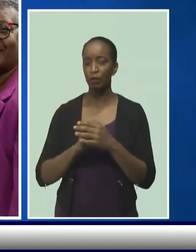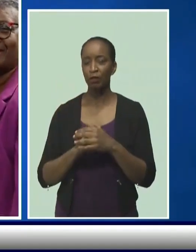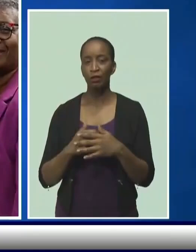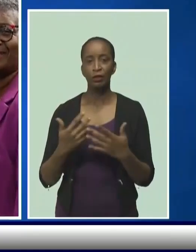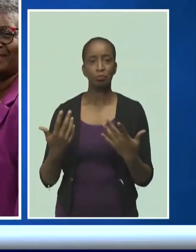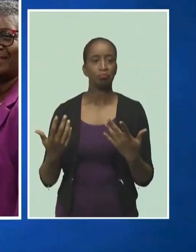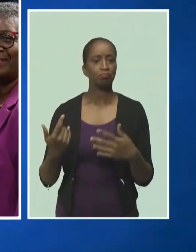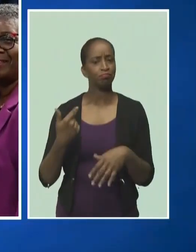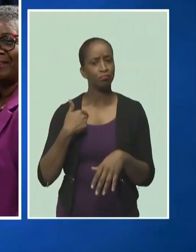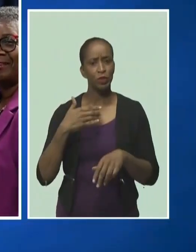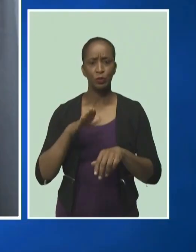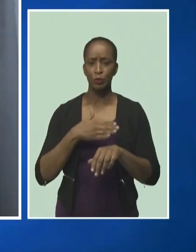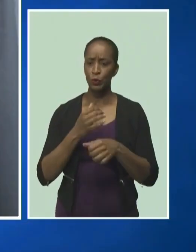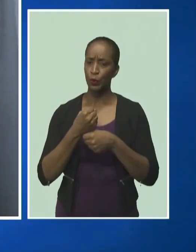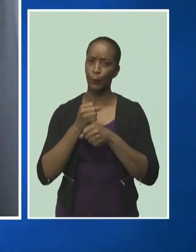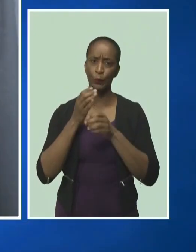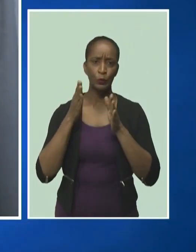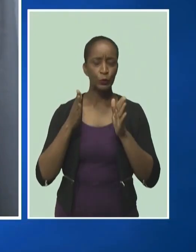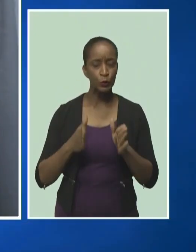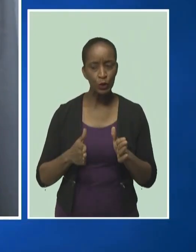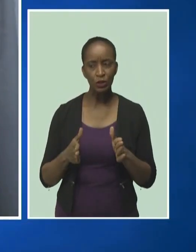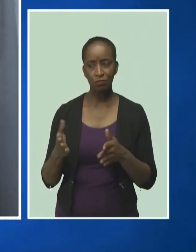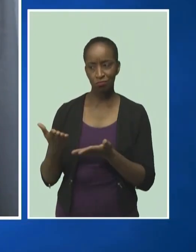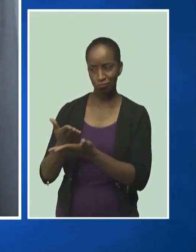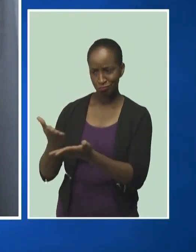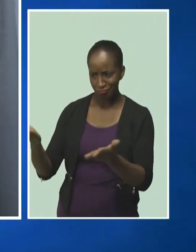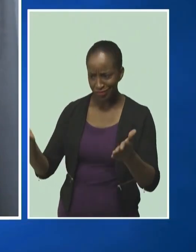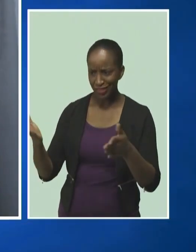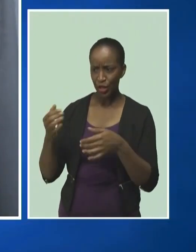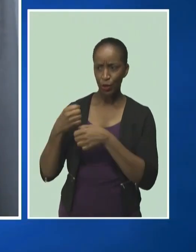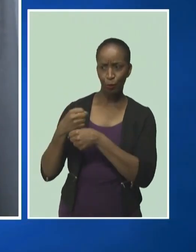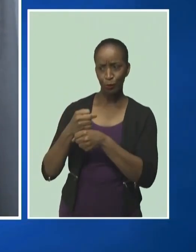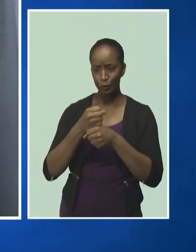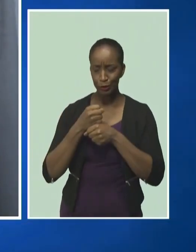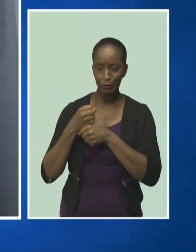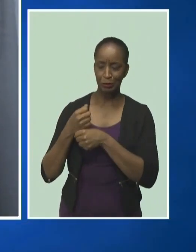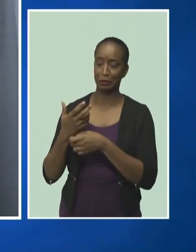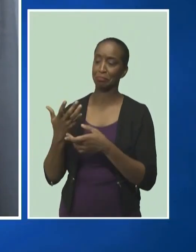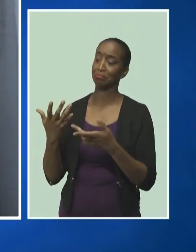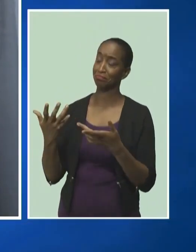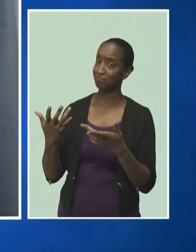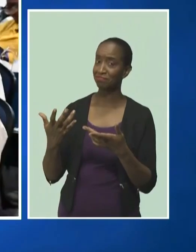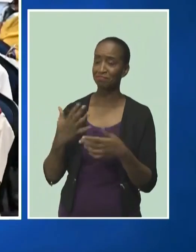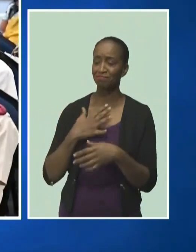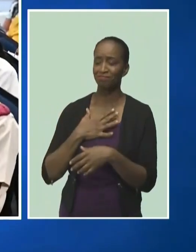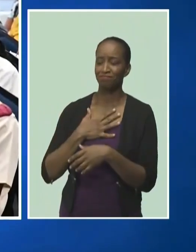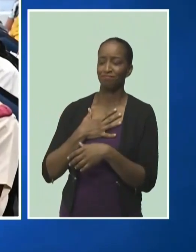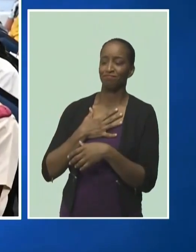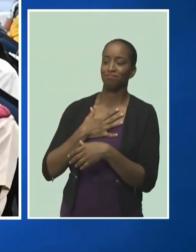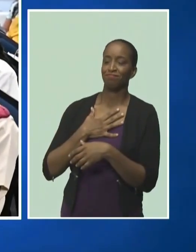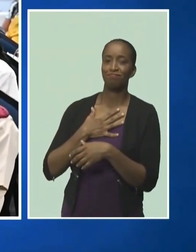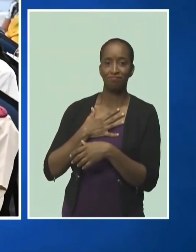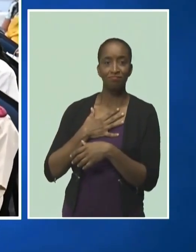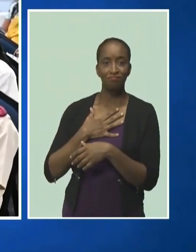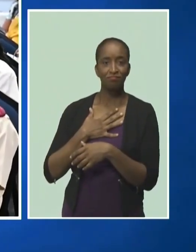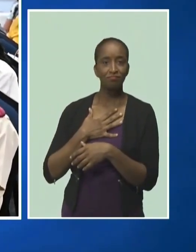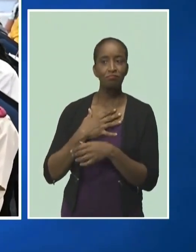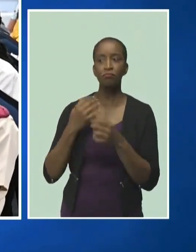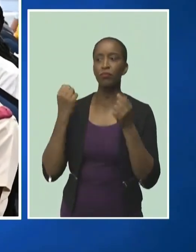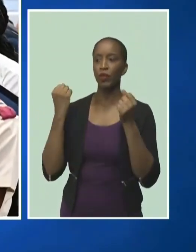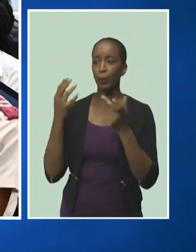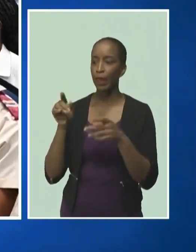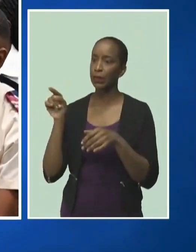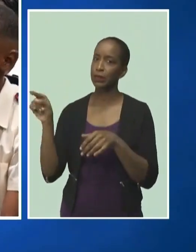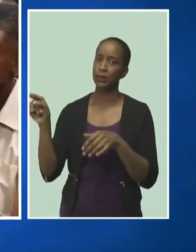organizing something like this and seeing what these children have brought to the fore is really something special for me today. We had so many responses, so many people